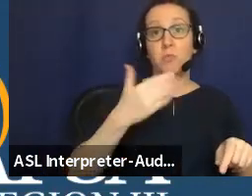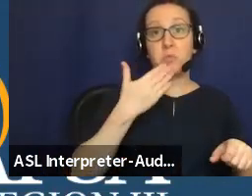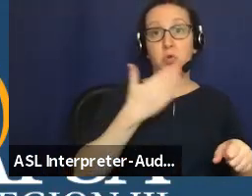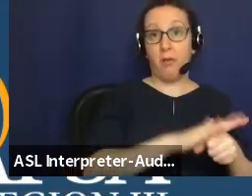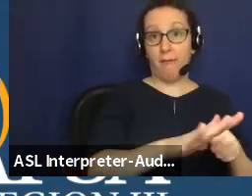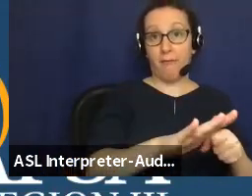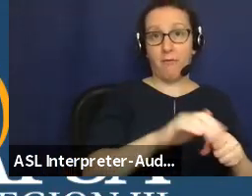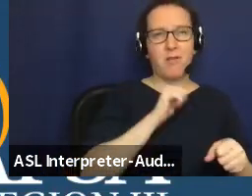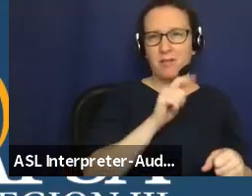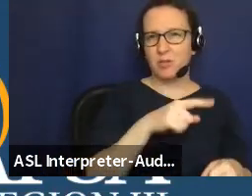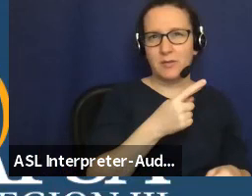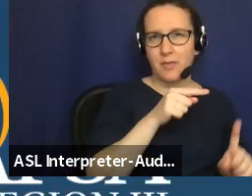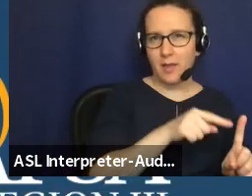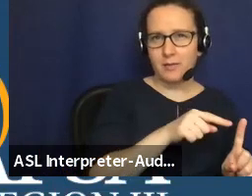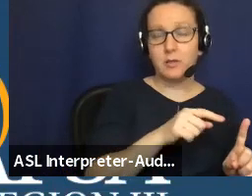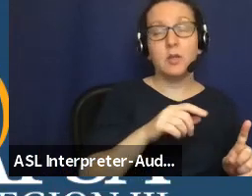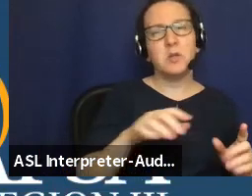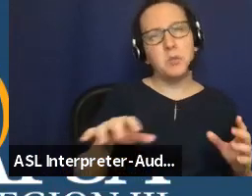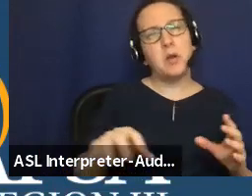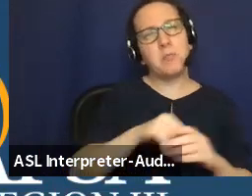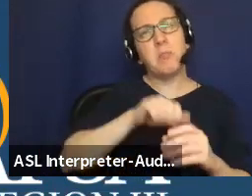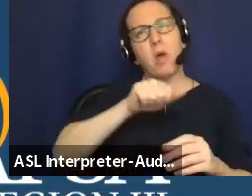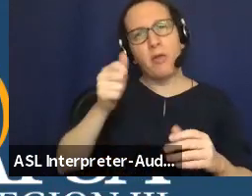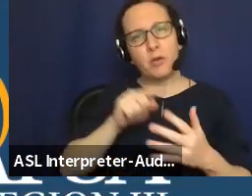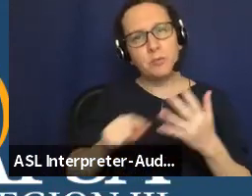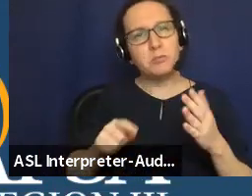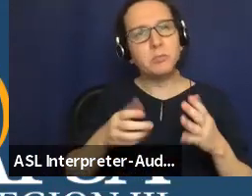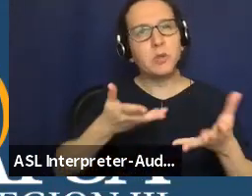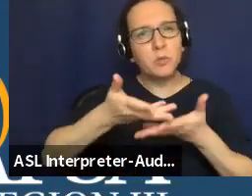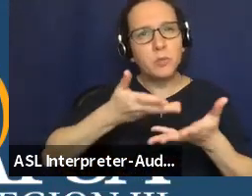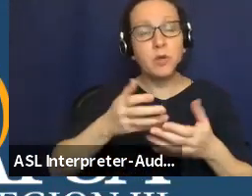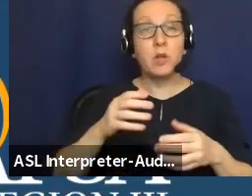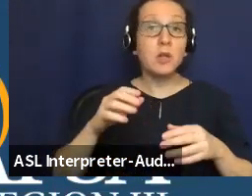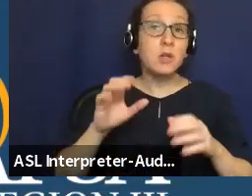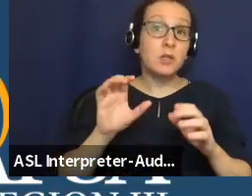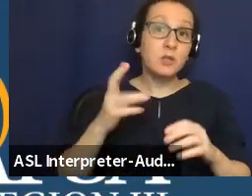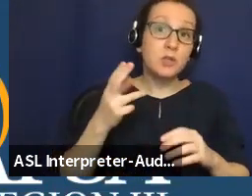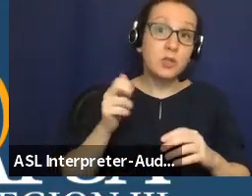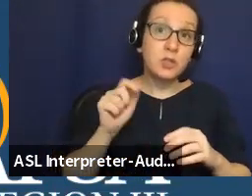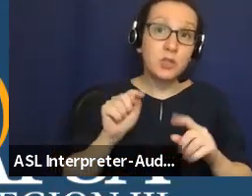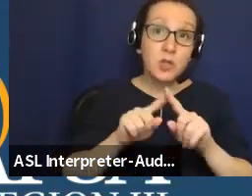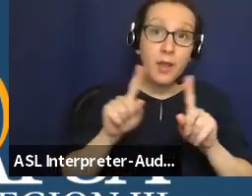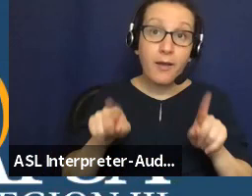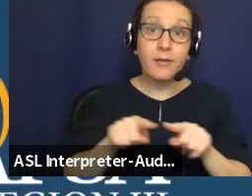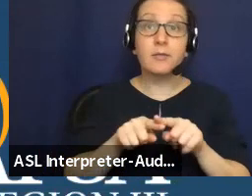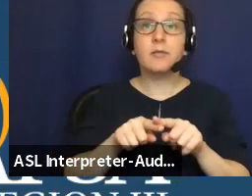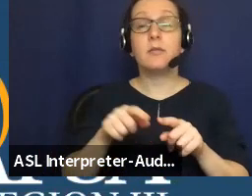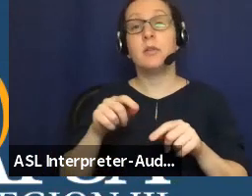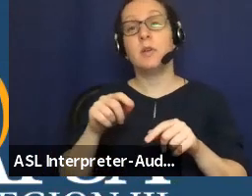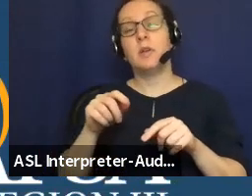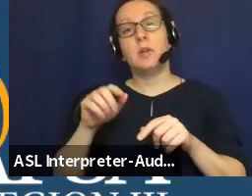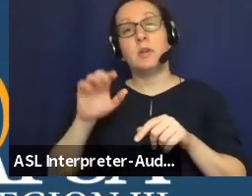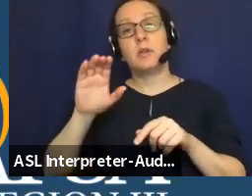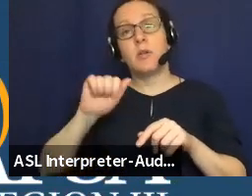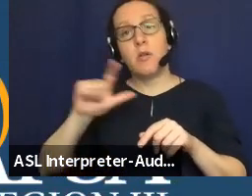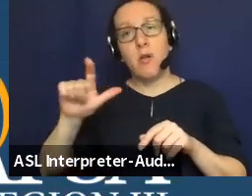box, but it could be chat, it could be calling out, it could be the poll. So just having multiple ways that people